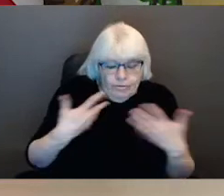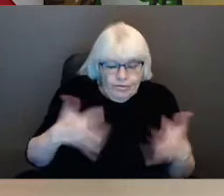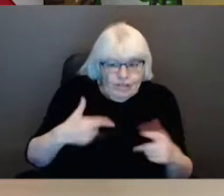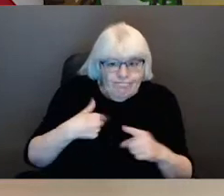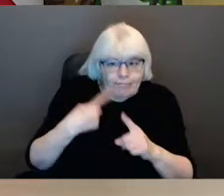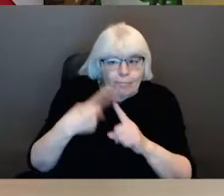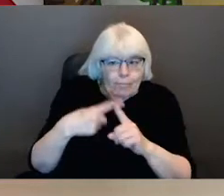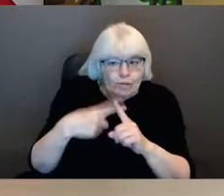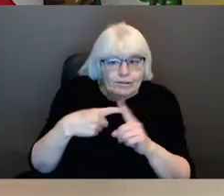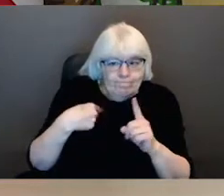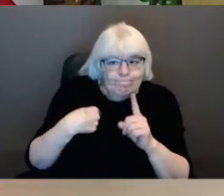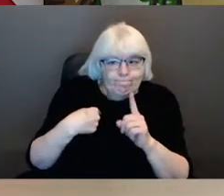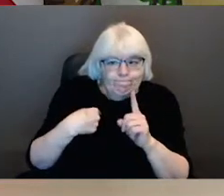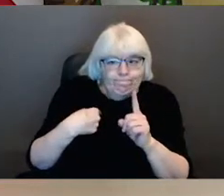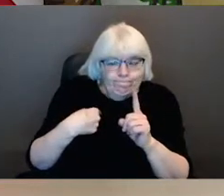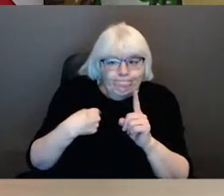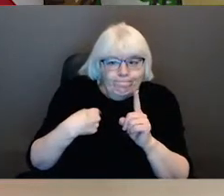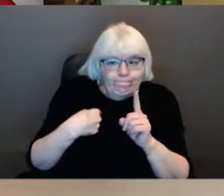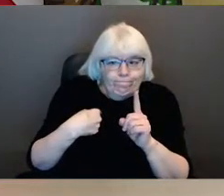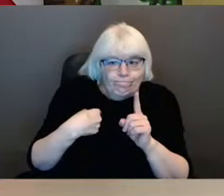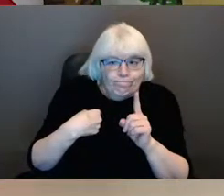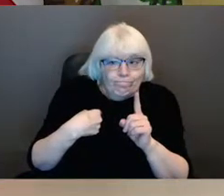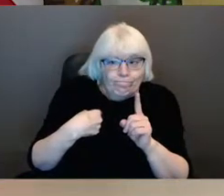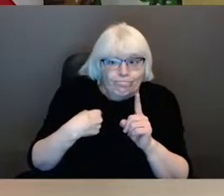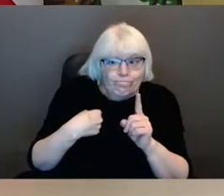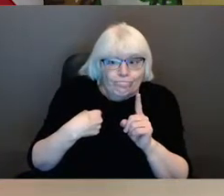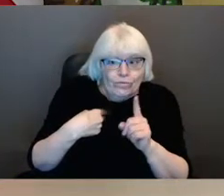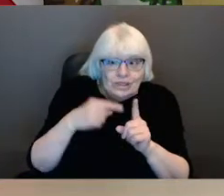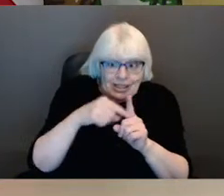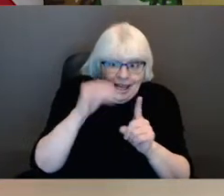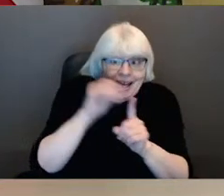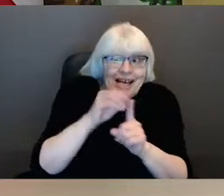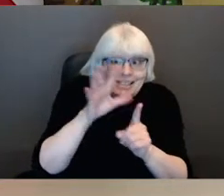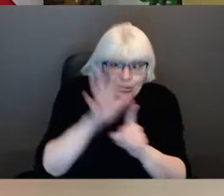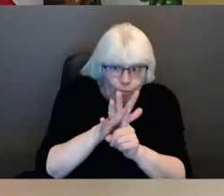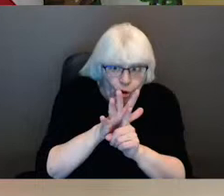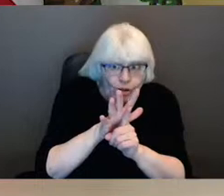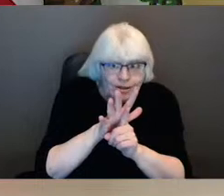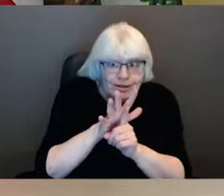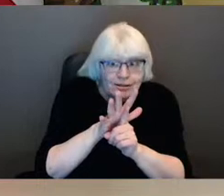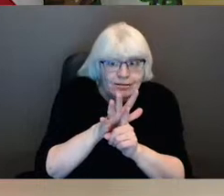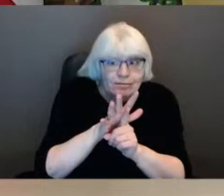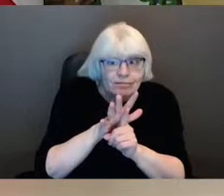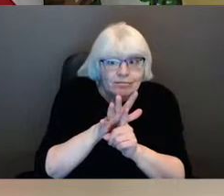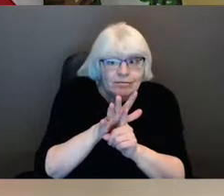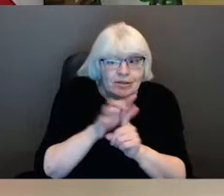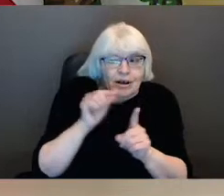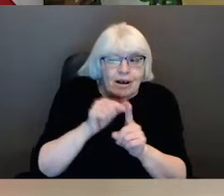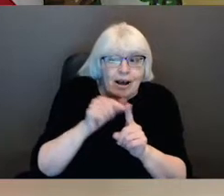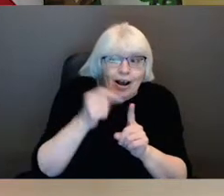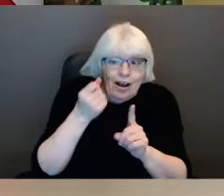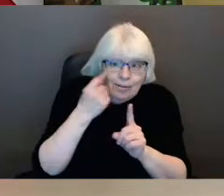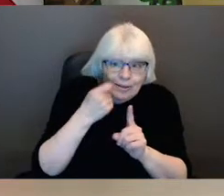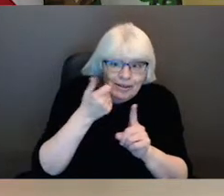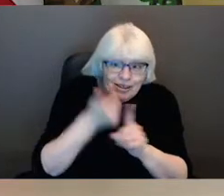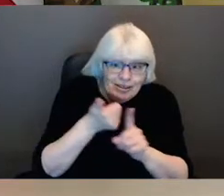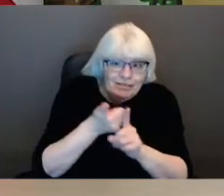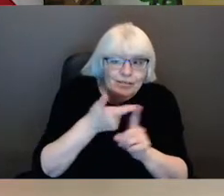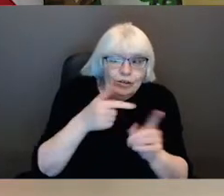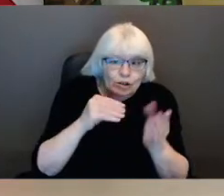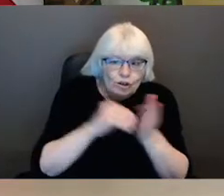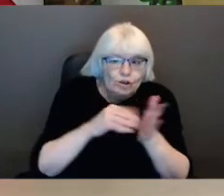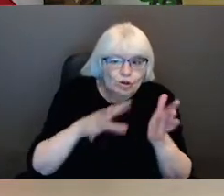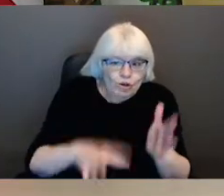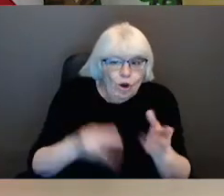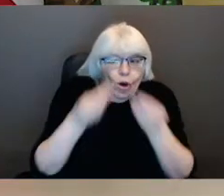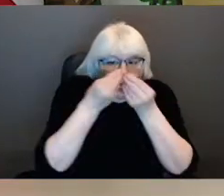advised from an exposure point of view, but the high school student would be notifying their own close contacts, just like everybody else in the